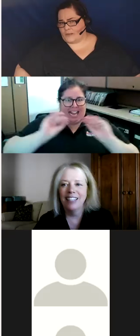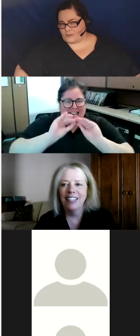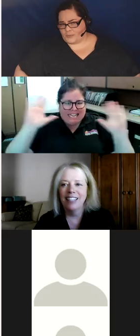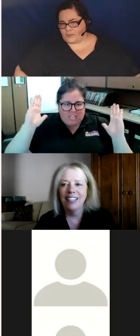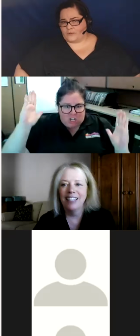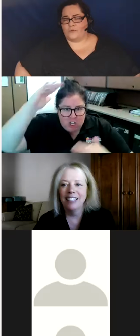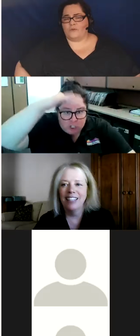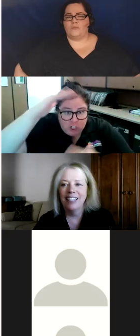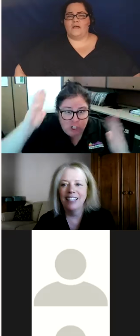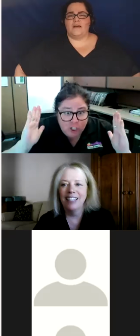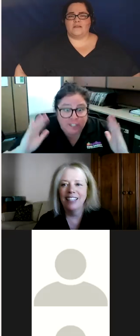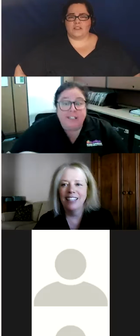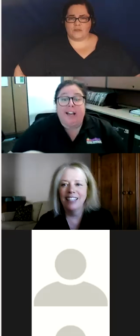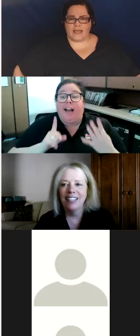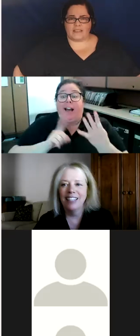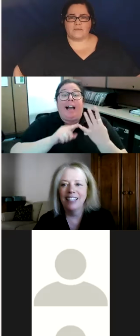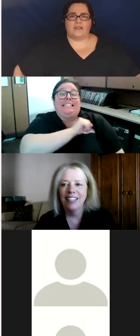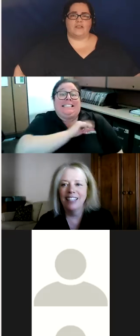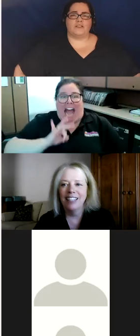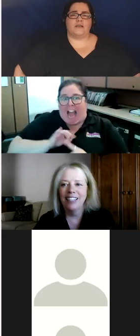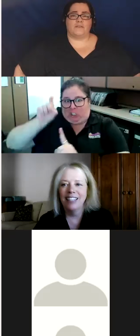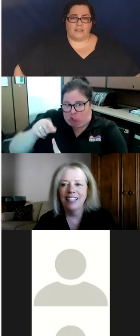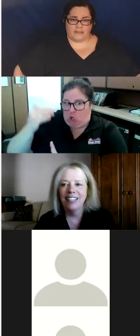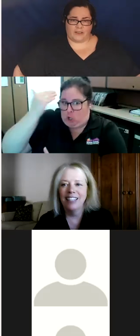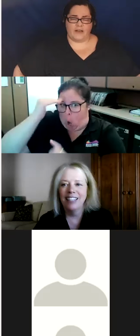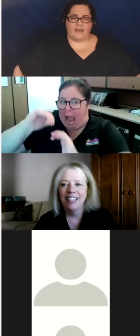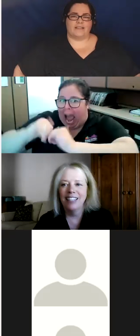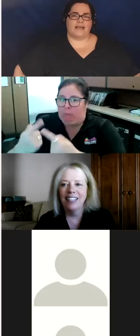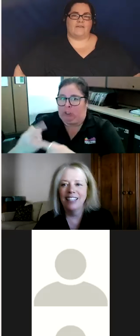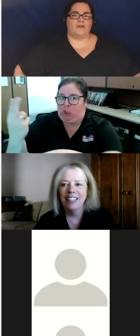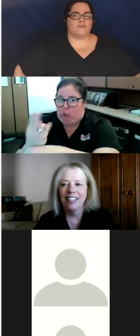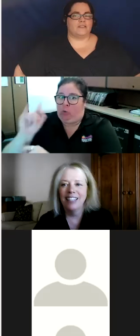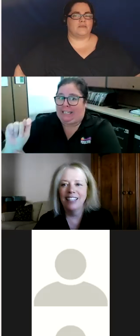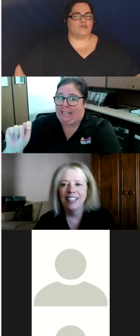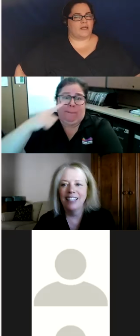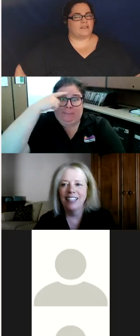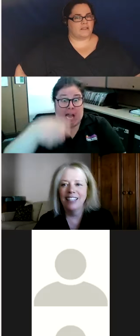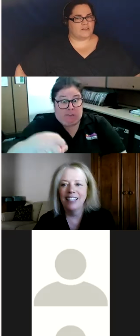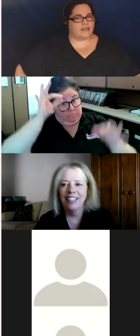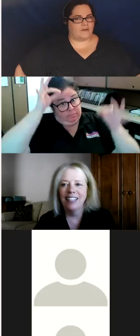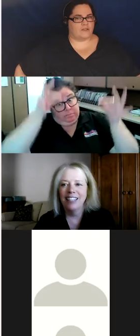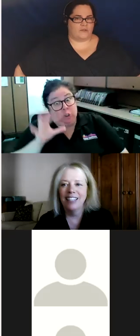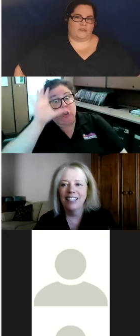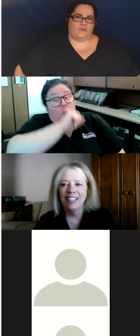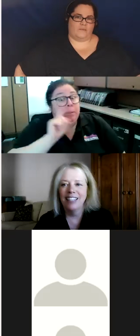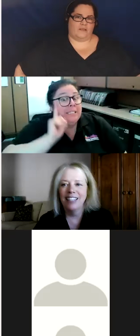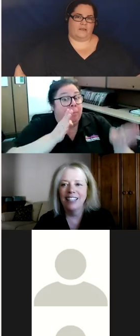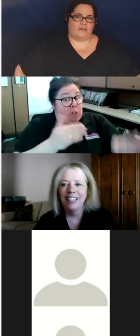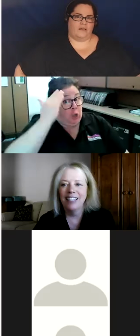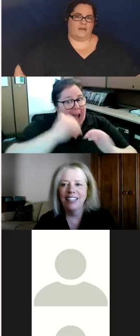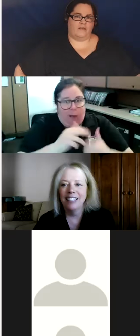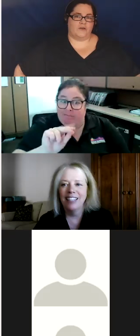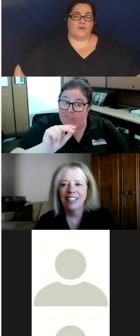the people in the room. The screen has to be large enough and clear. The staff also need to be trained and understand how to use the